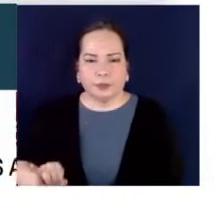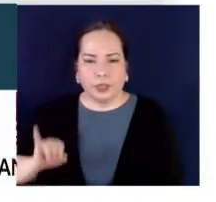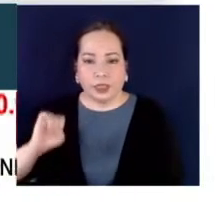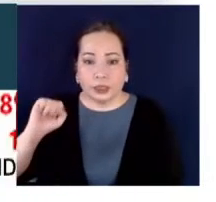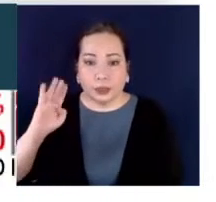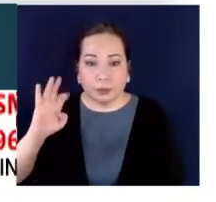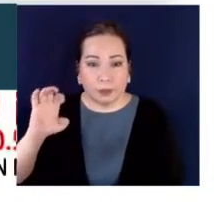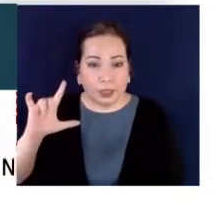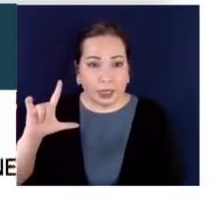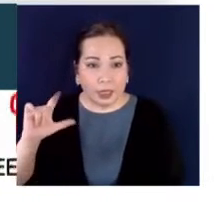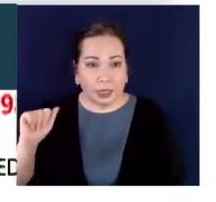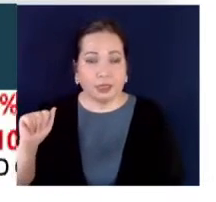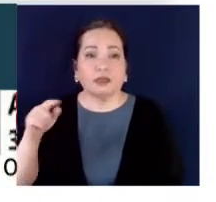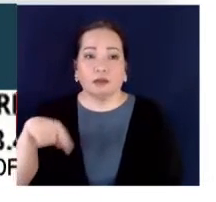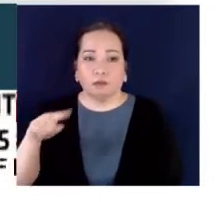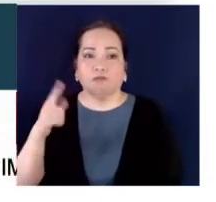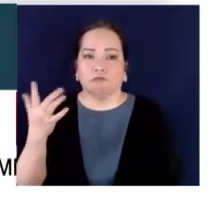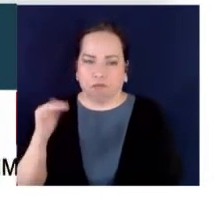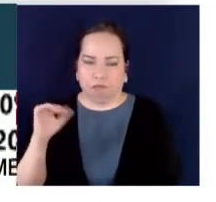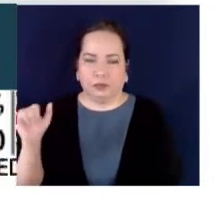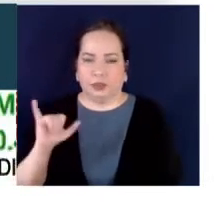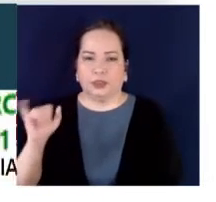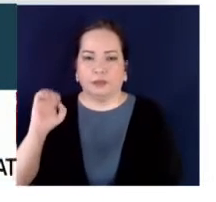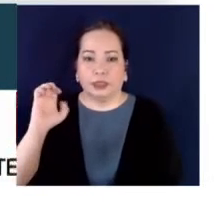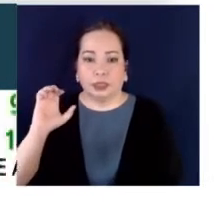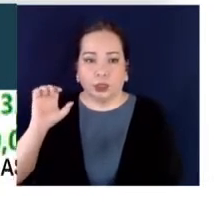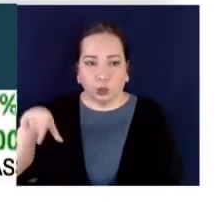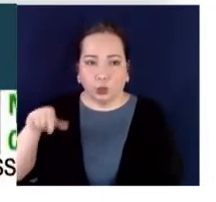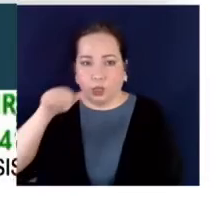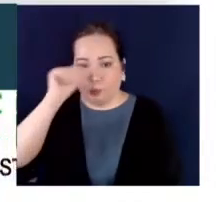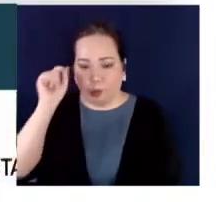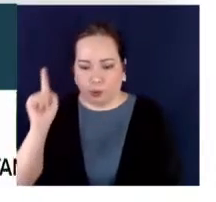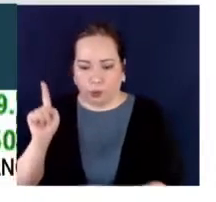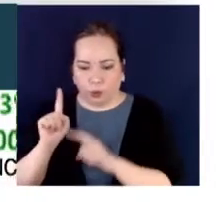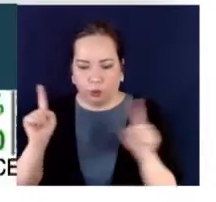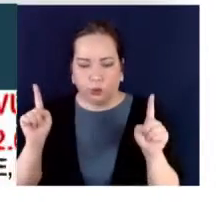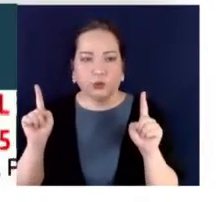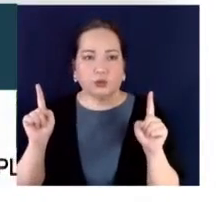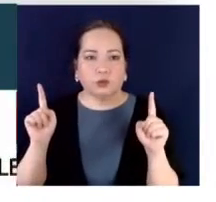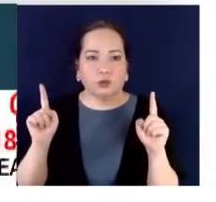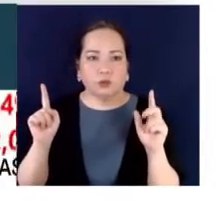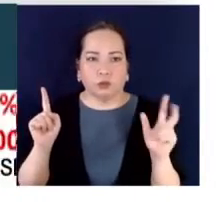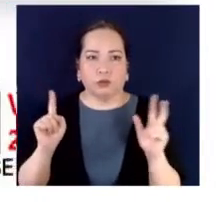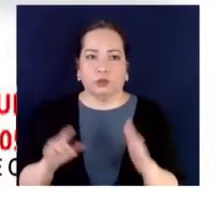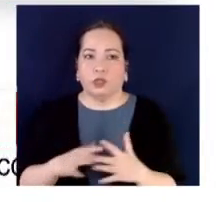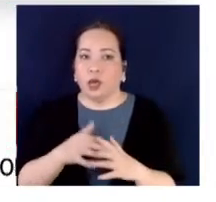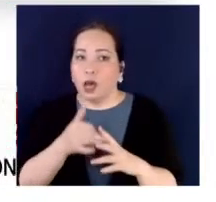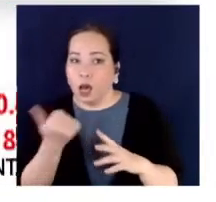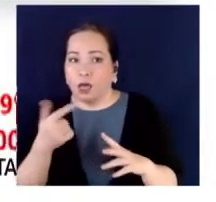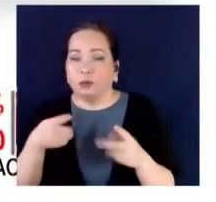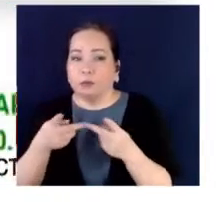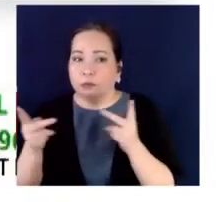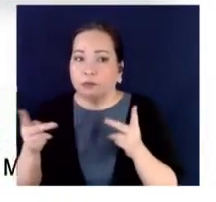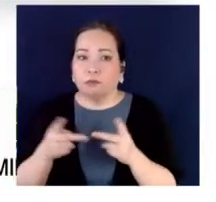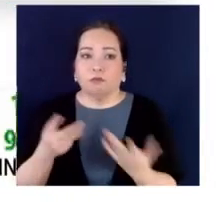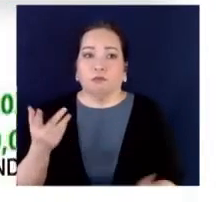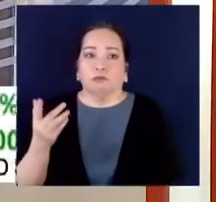will be under General Community Quarantine from April 1 to 30, including Batangas and Davao City.